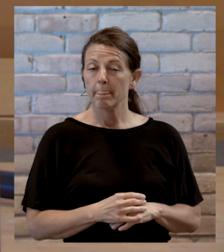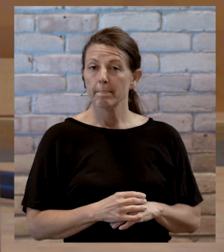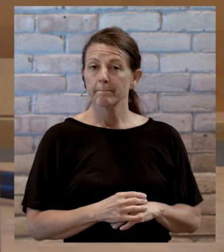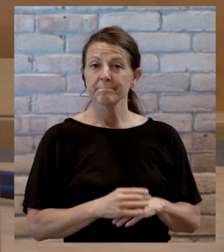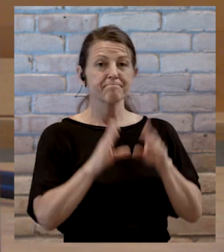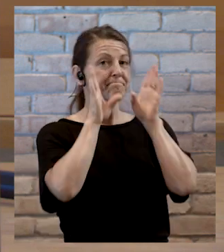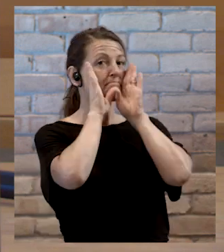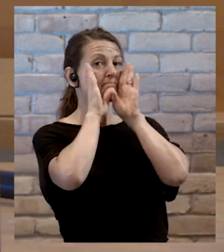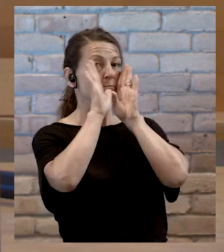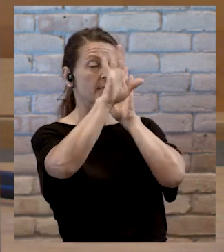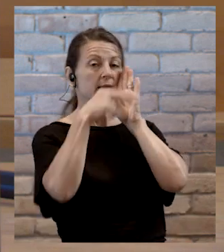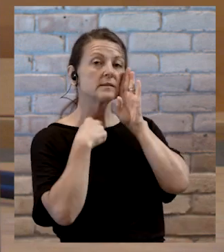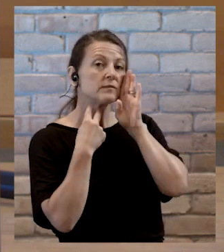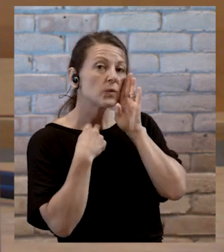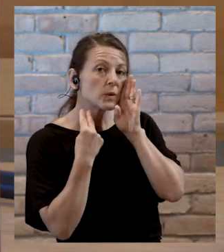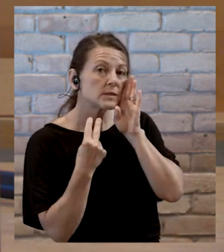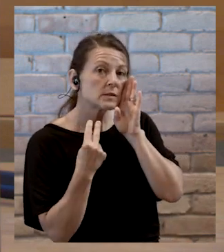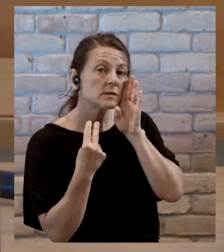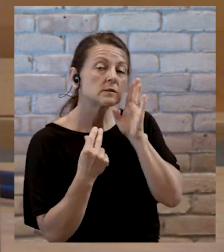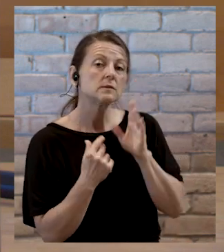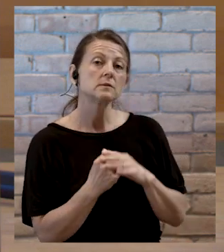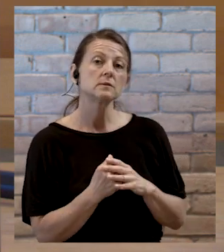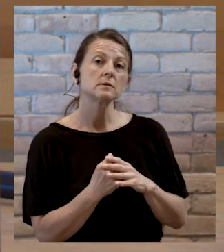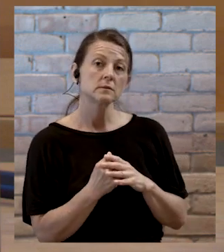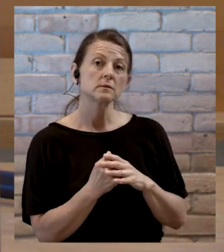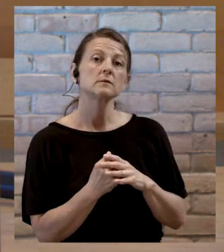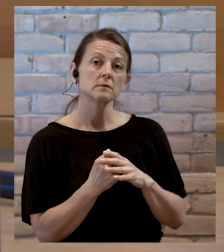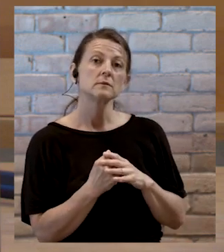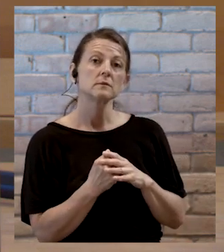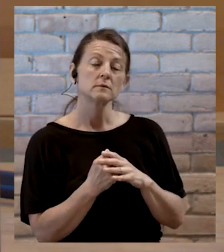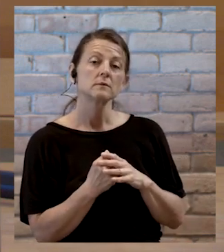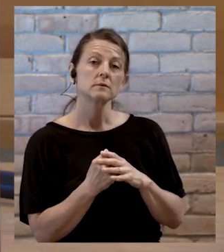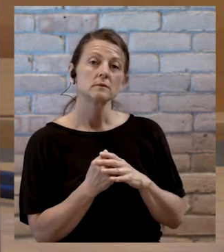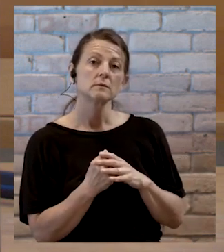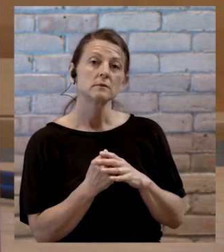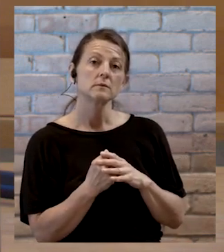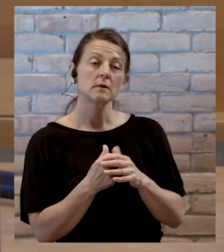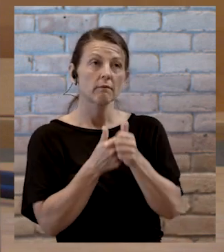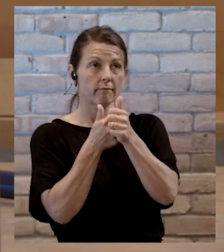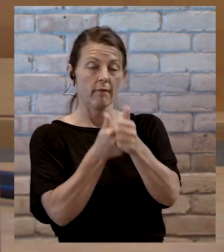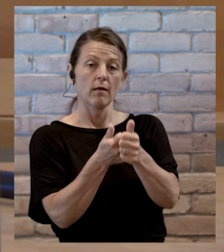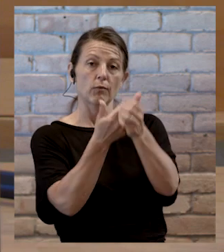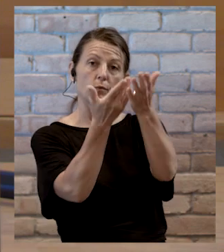listening to his voice and following.